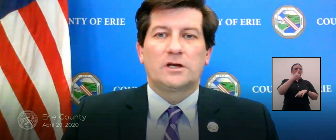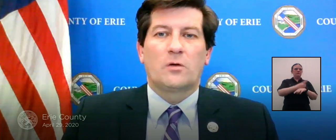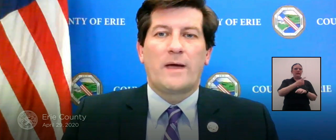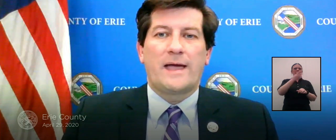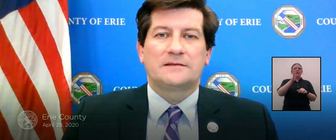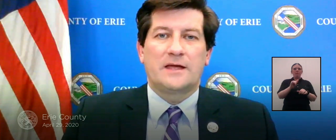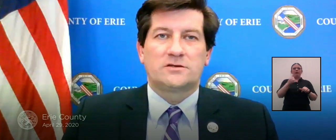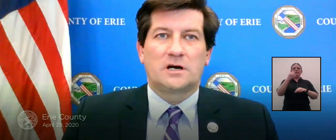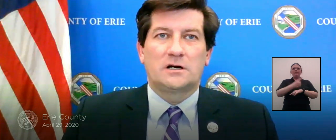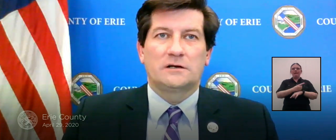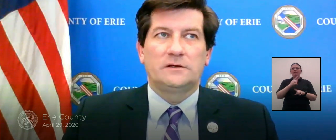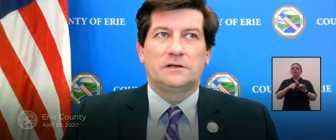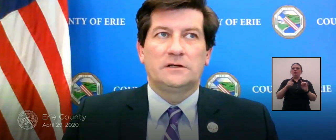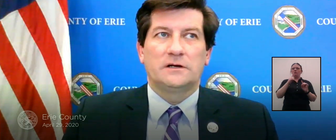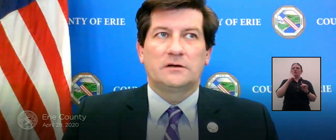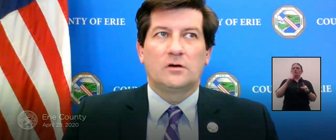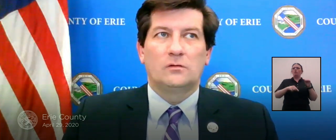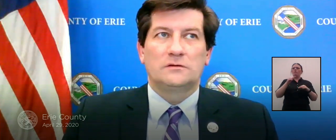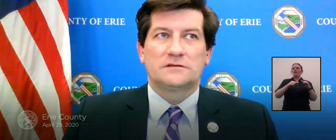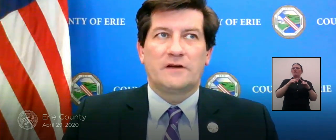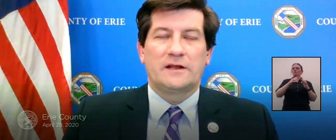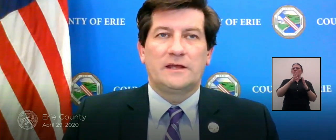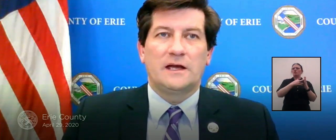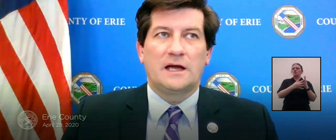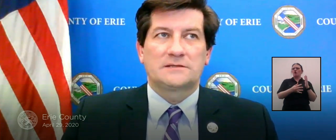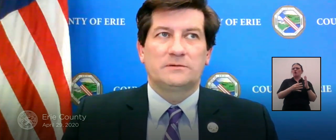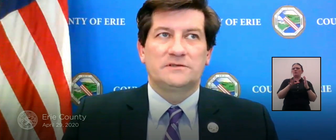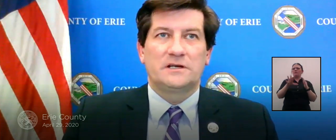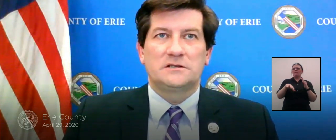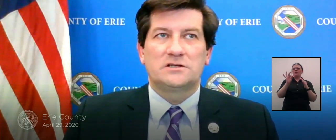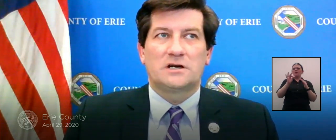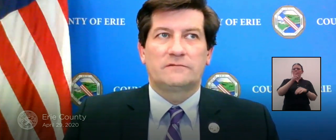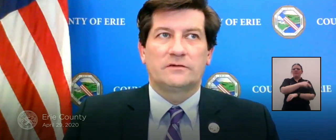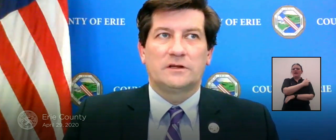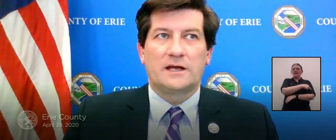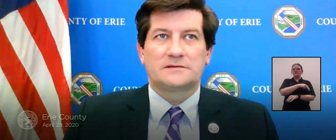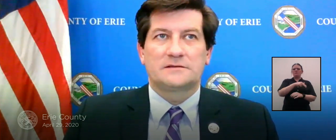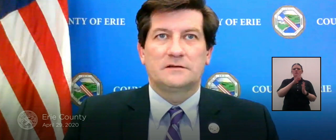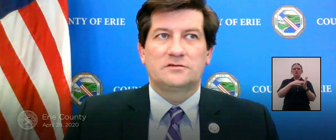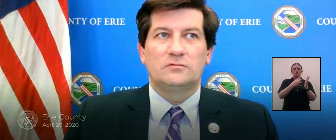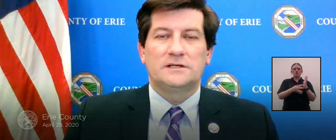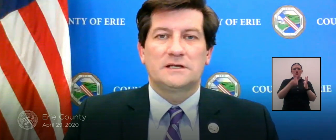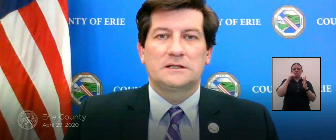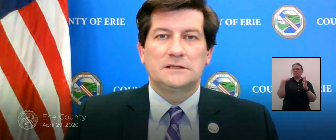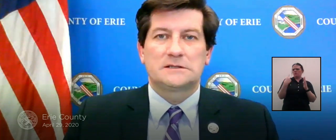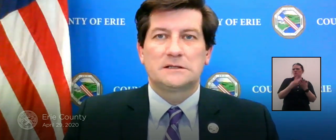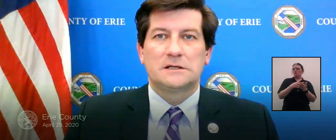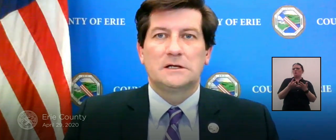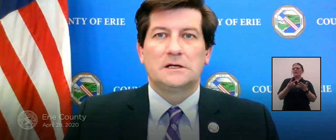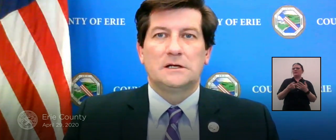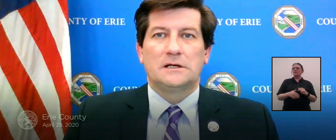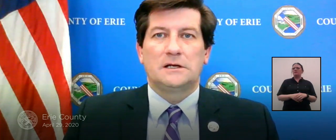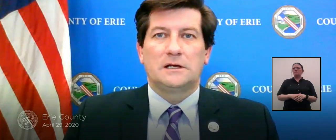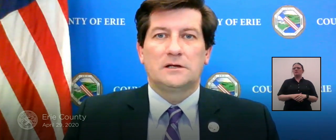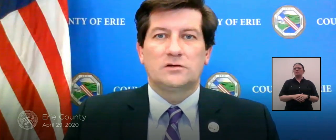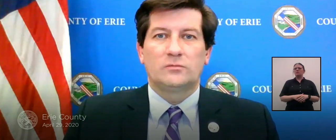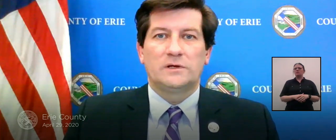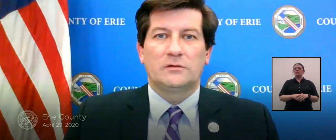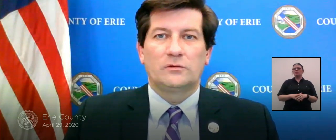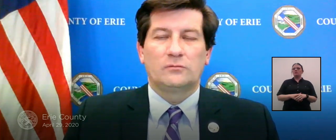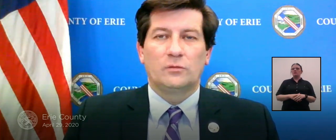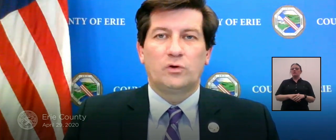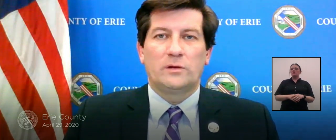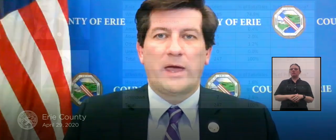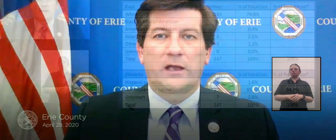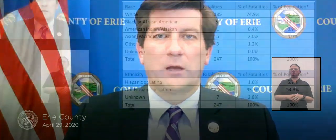So if we could go back to that chart, if you could go and just find the hospitalization chart for the last 2 weeks at least, and you'll